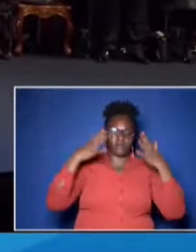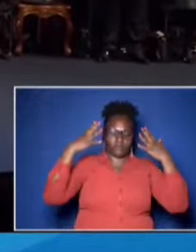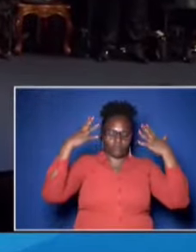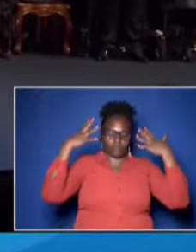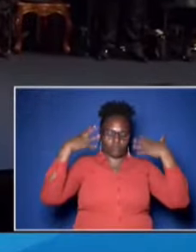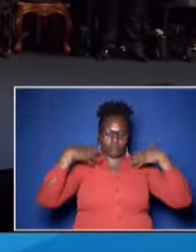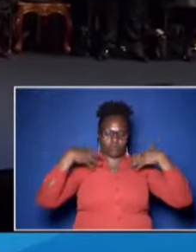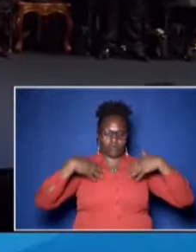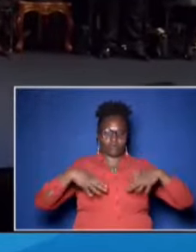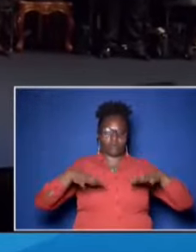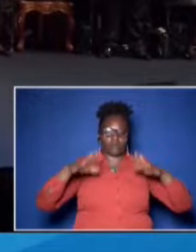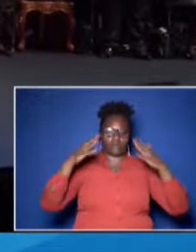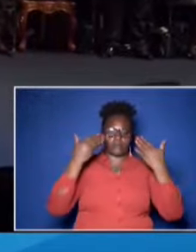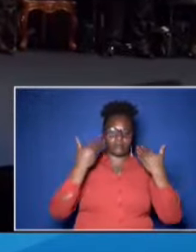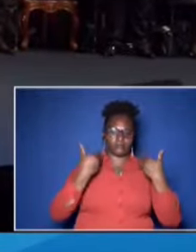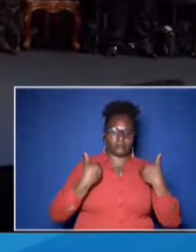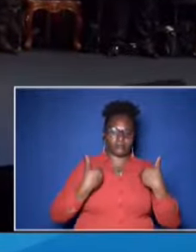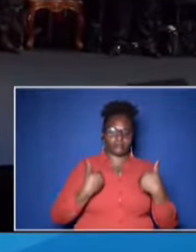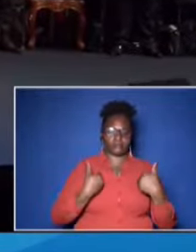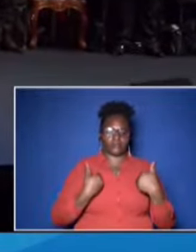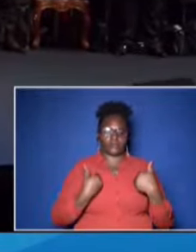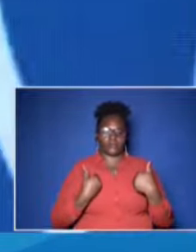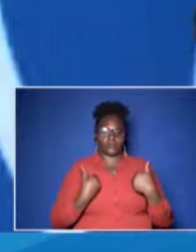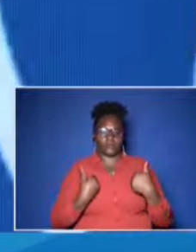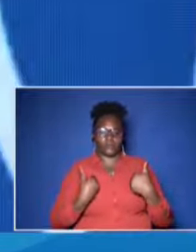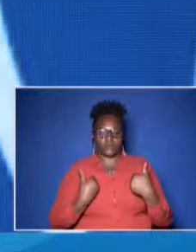R melt me